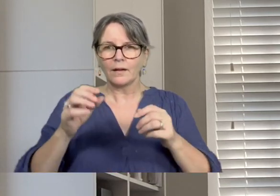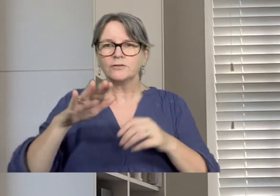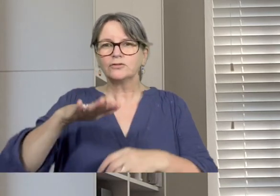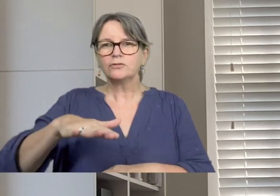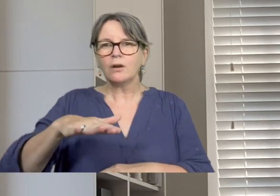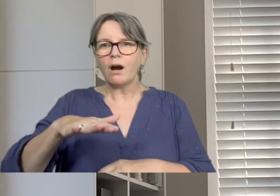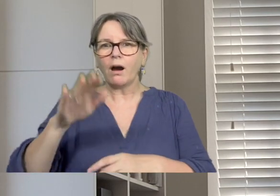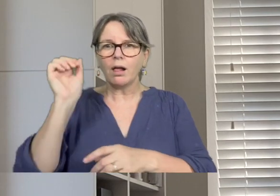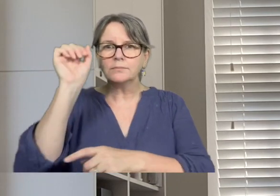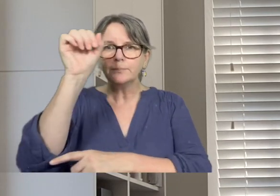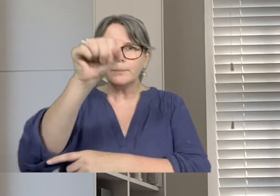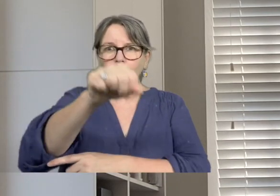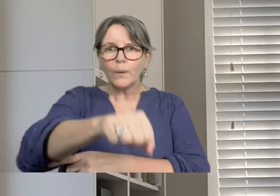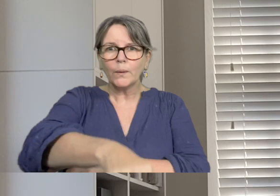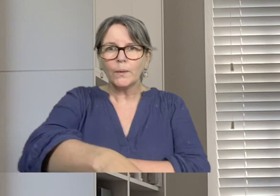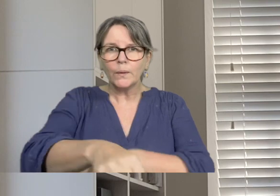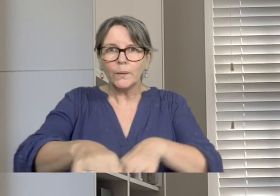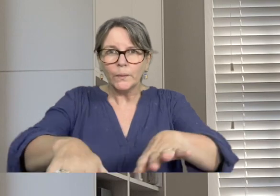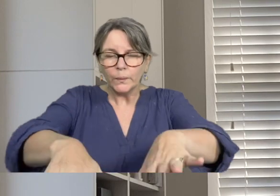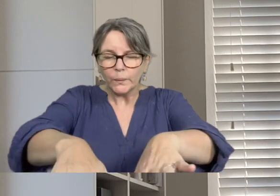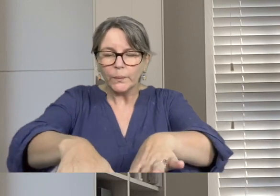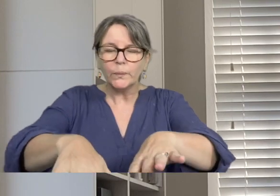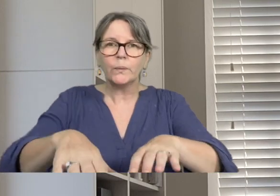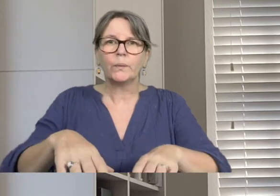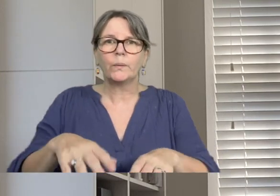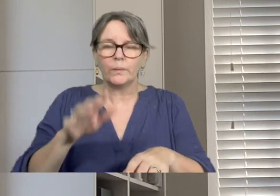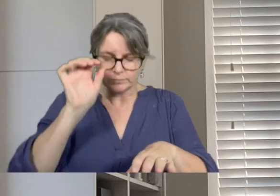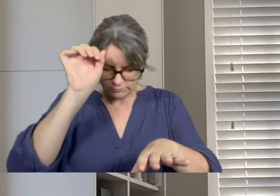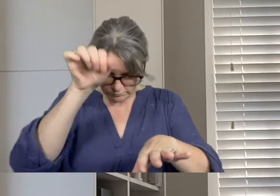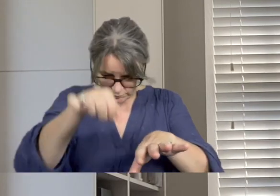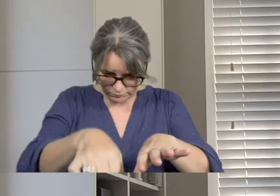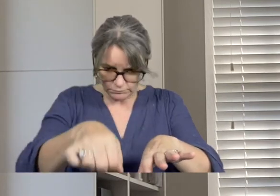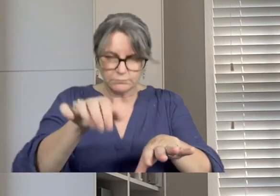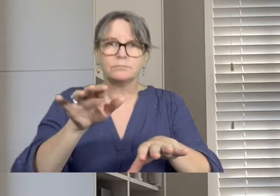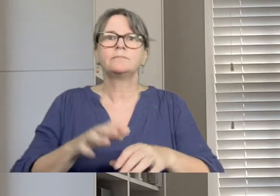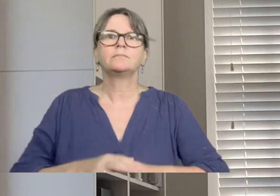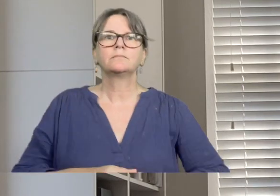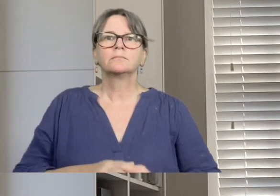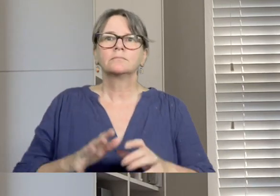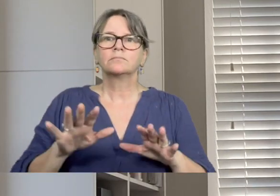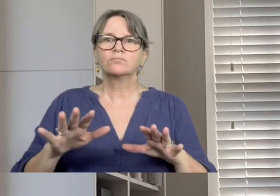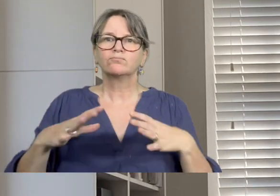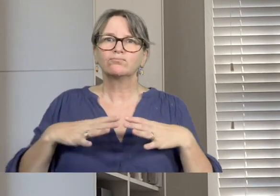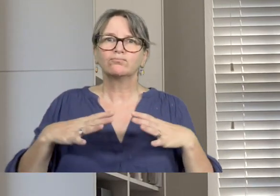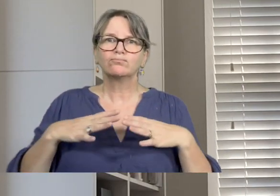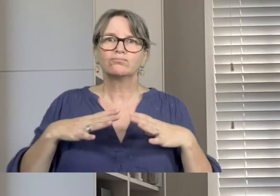we're stretching those fingers away from us. Have a lovely moment in child pose.